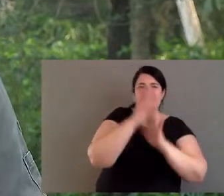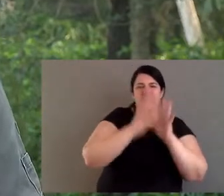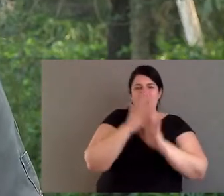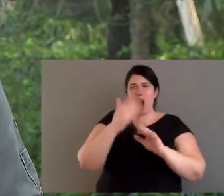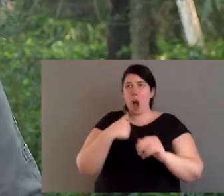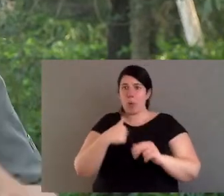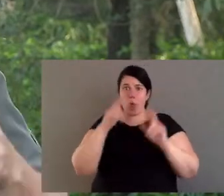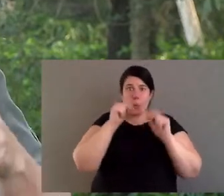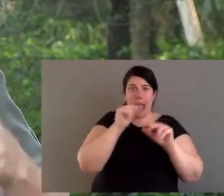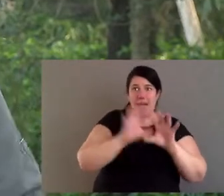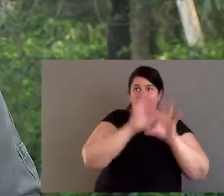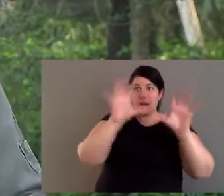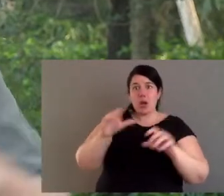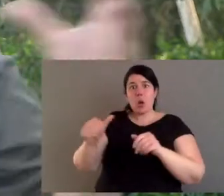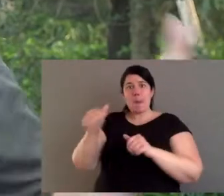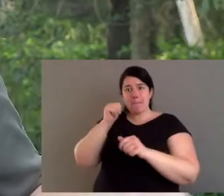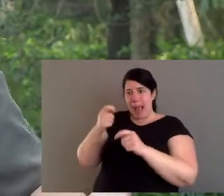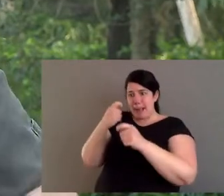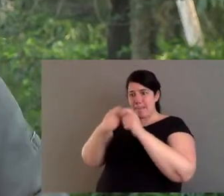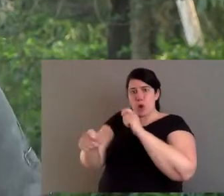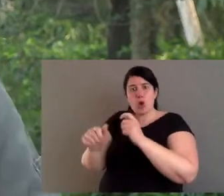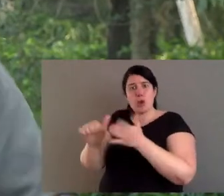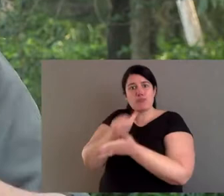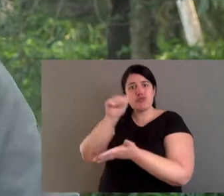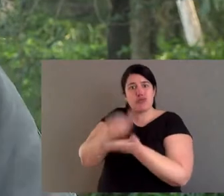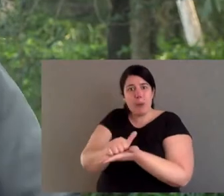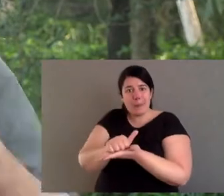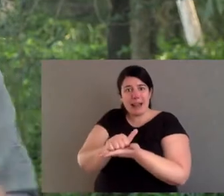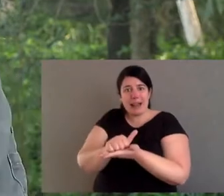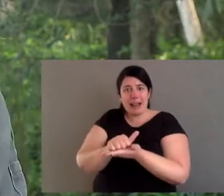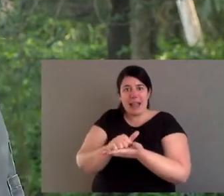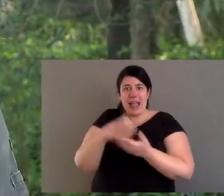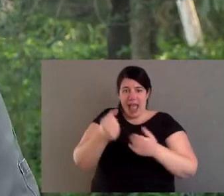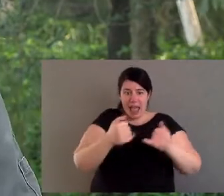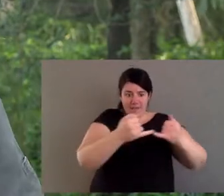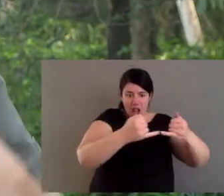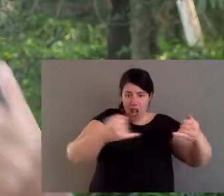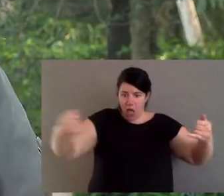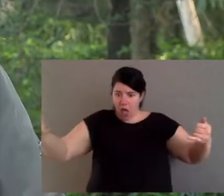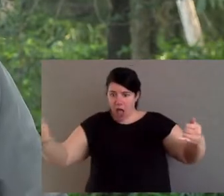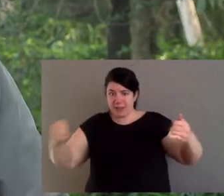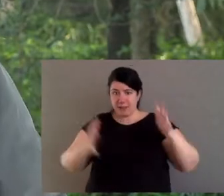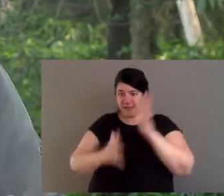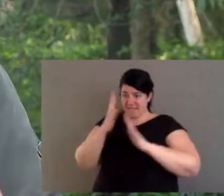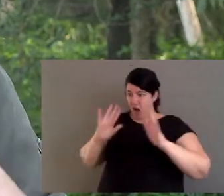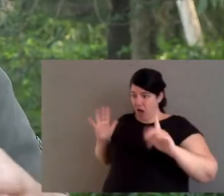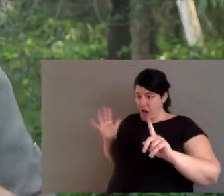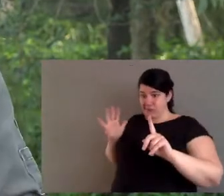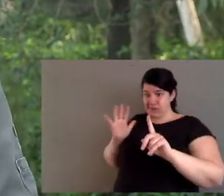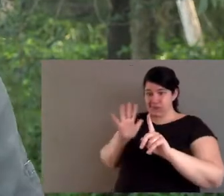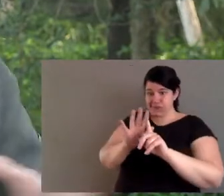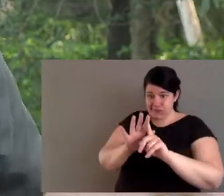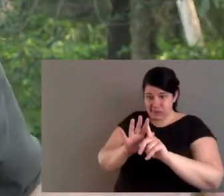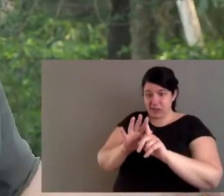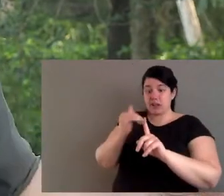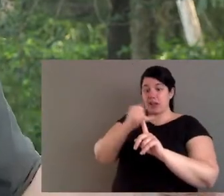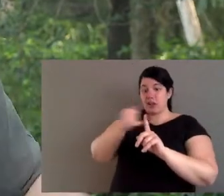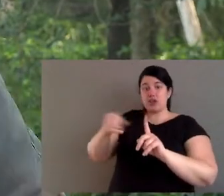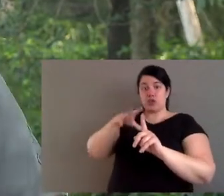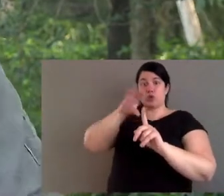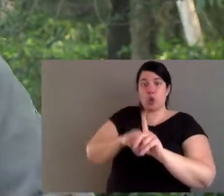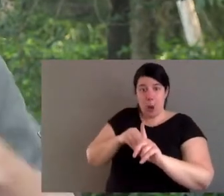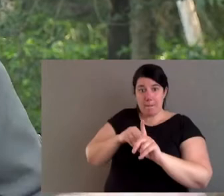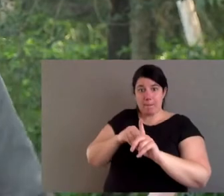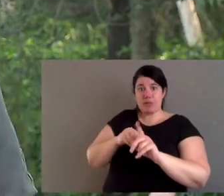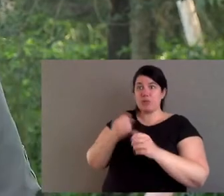talked about lots of man-made effect on bushfires. Are we managing forests properly? Are we backburning properly? Are there buffer zones in